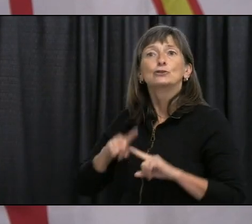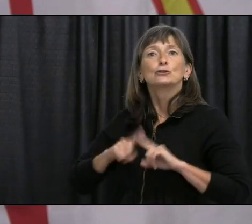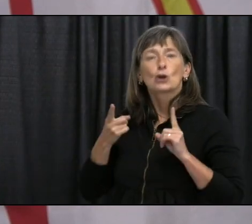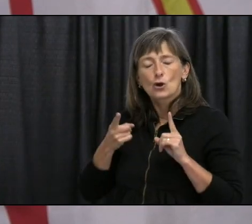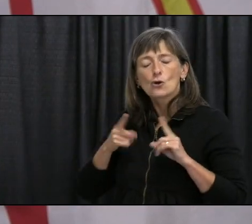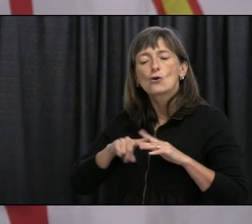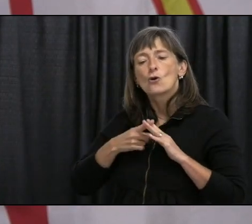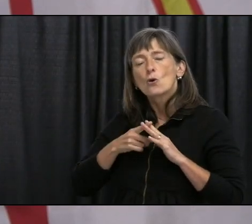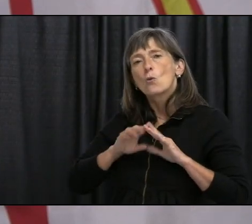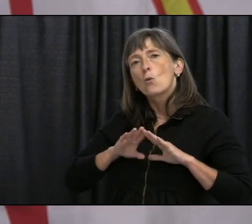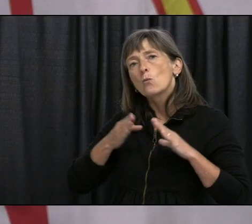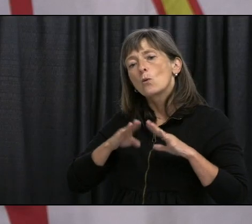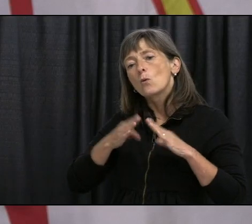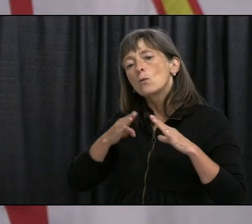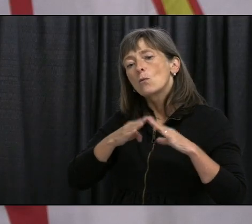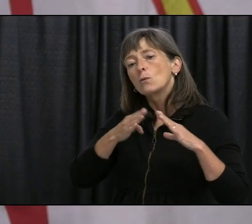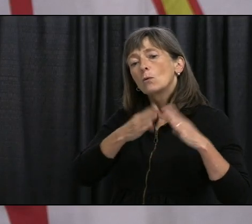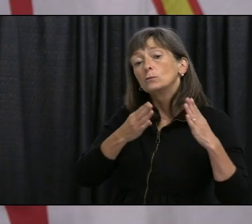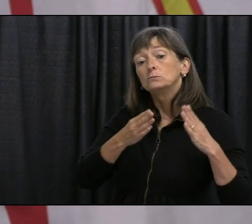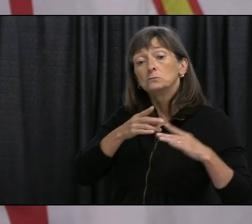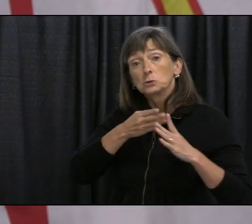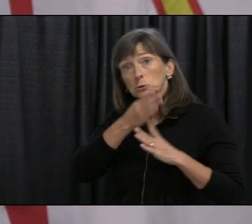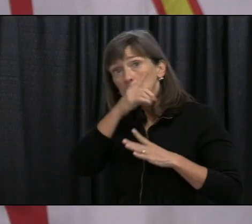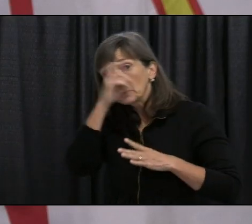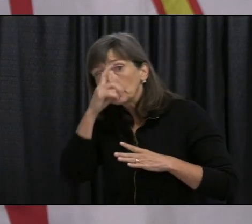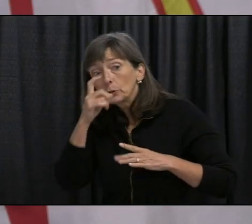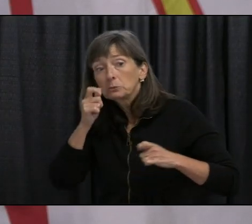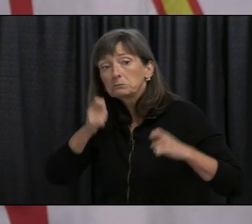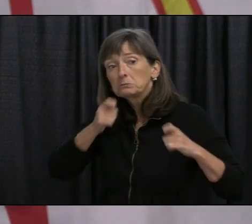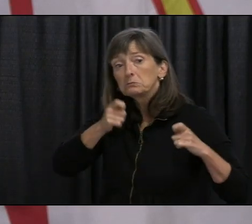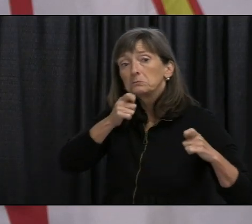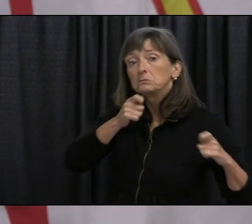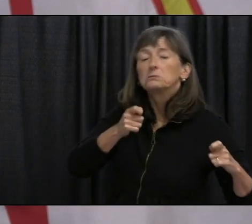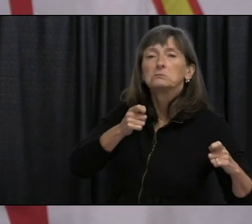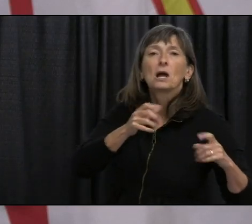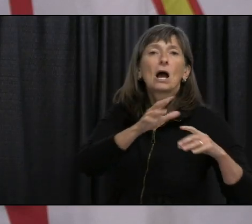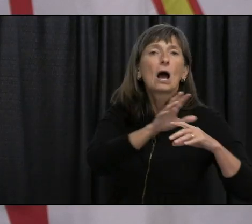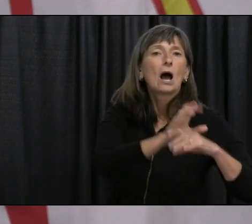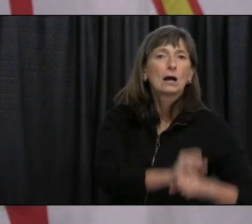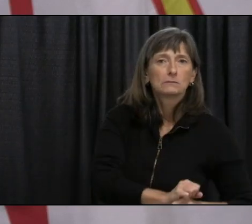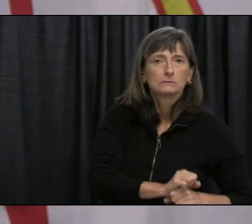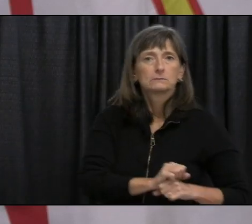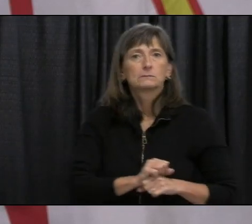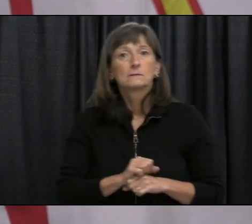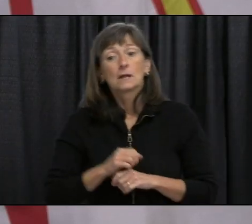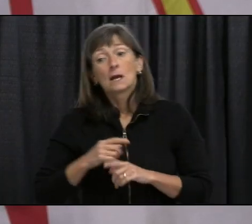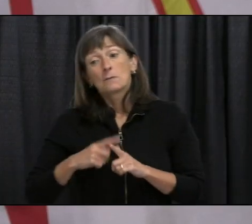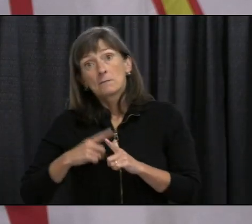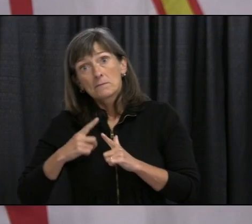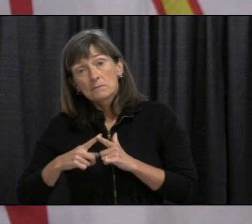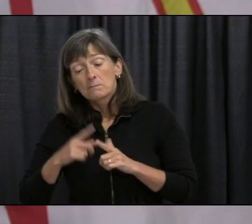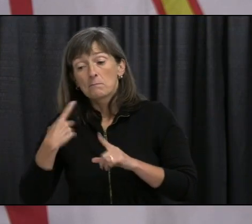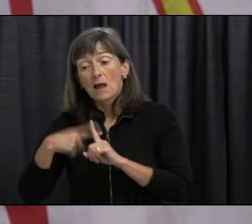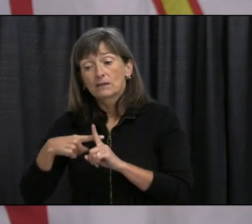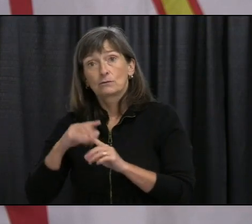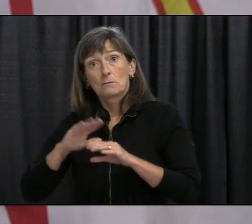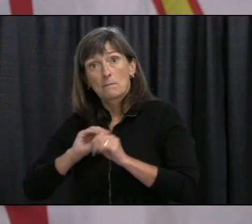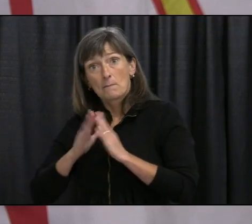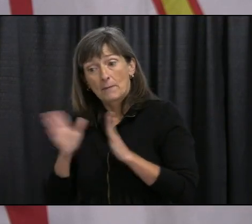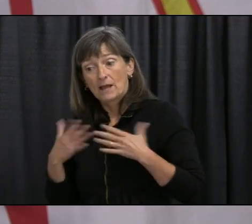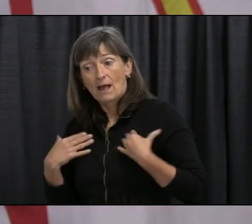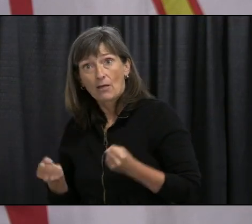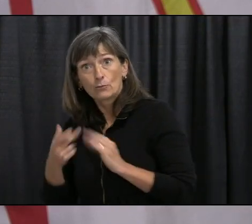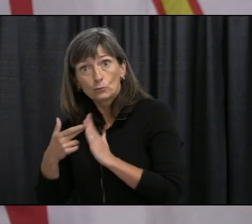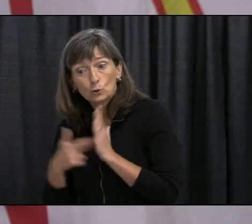summer as we all adapted to our new circumstances. These steps were supported by public health measures requiring travelers to self-isolate upon